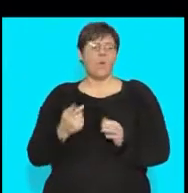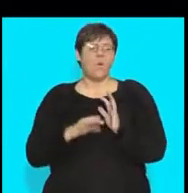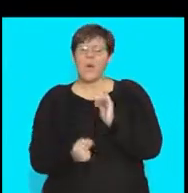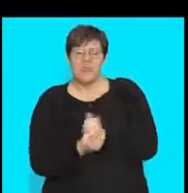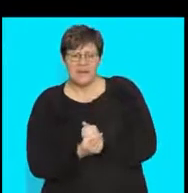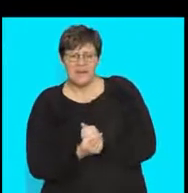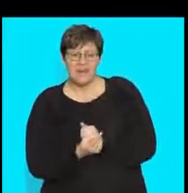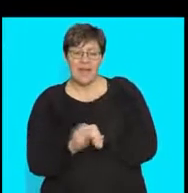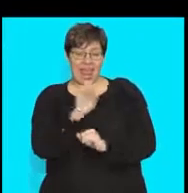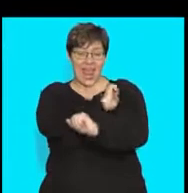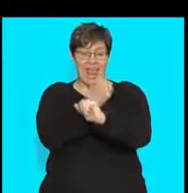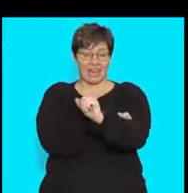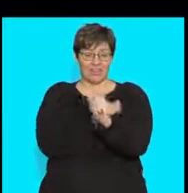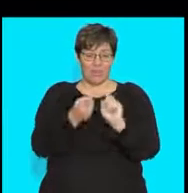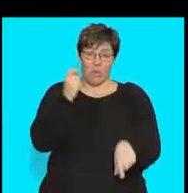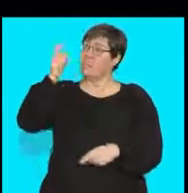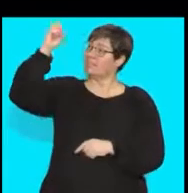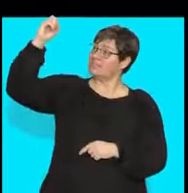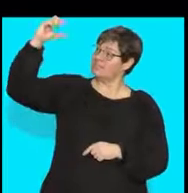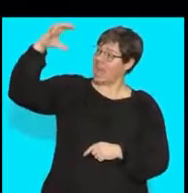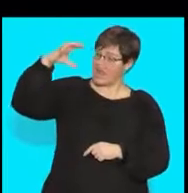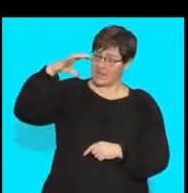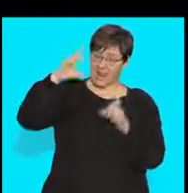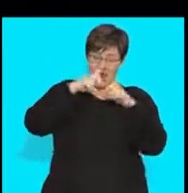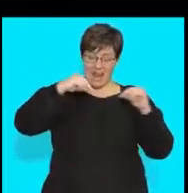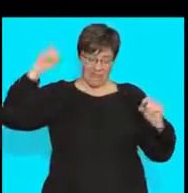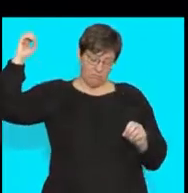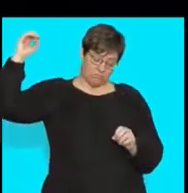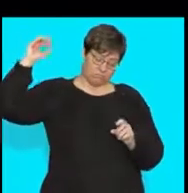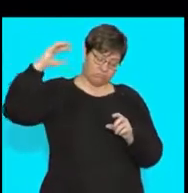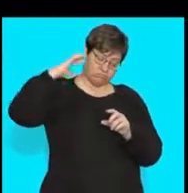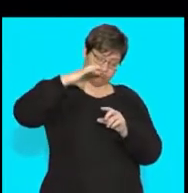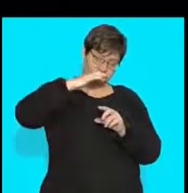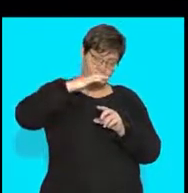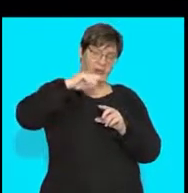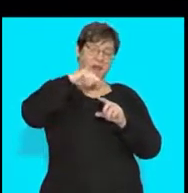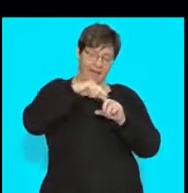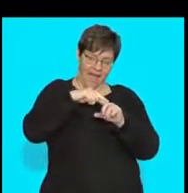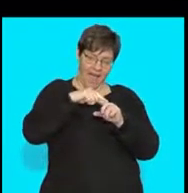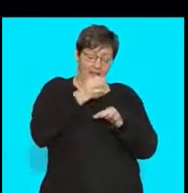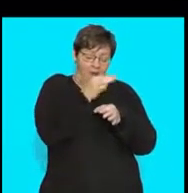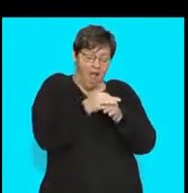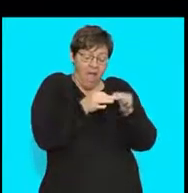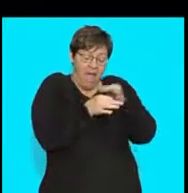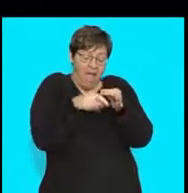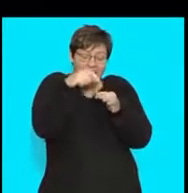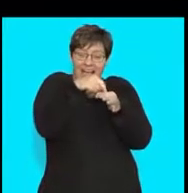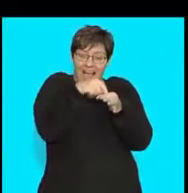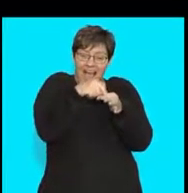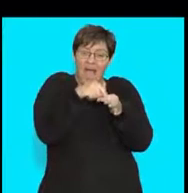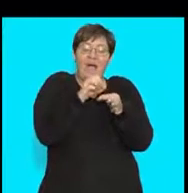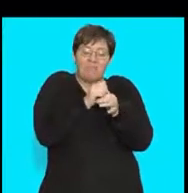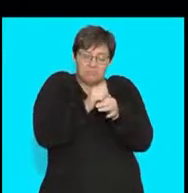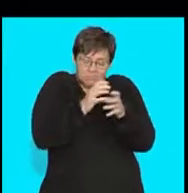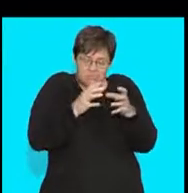is the sun's energy, when it falls on the leaf, the chlorophyll molecule is able